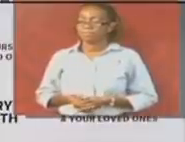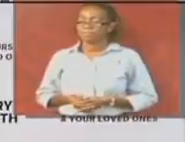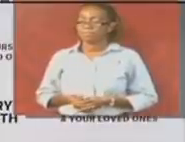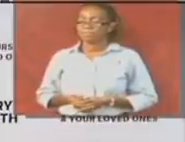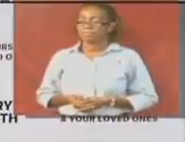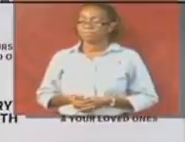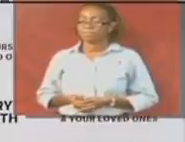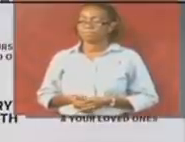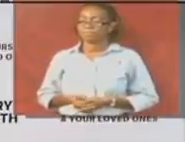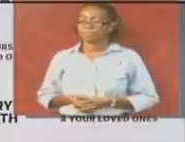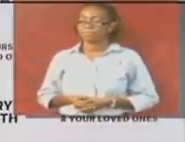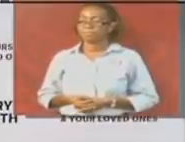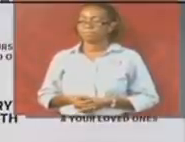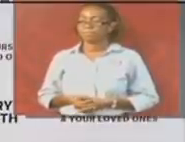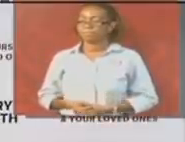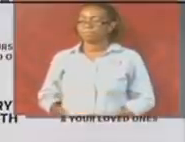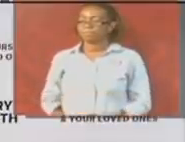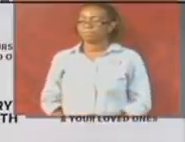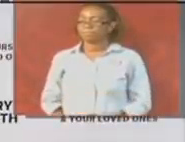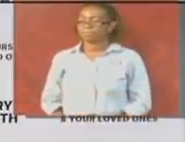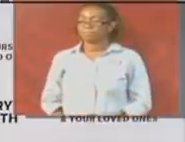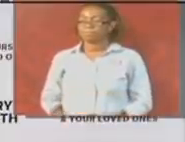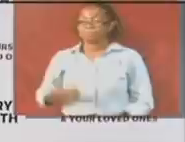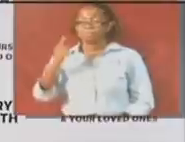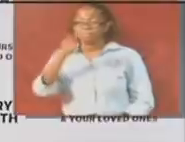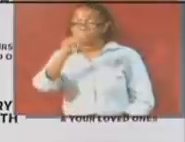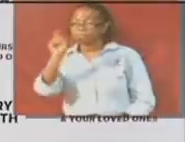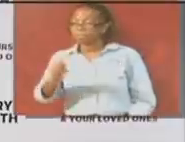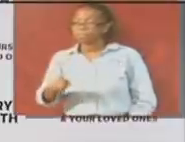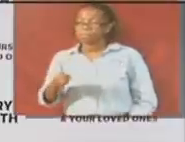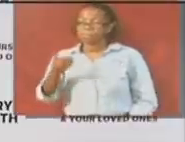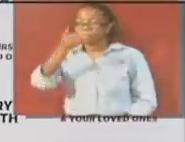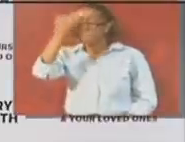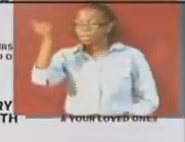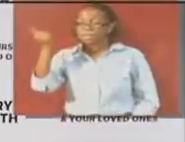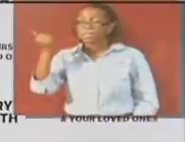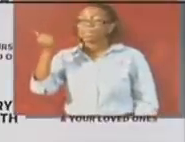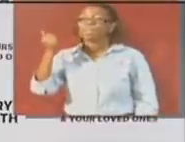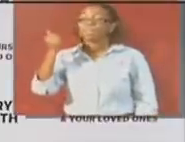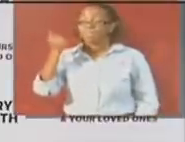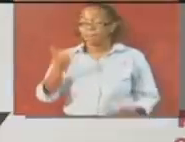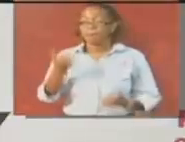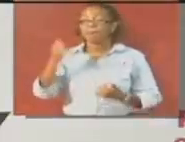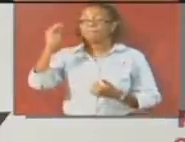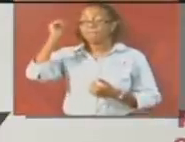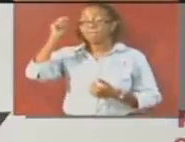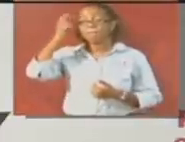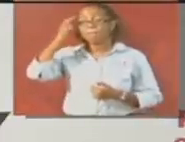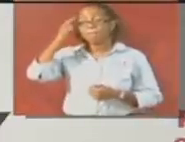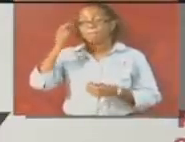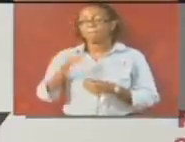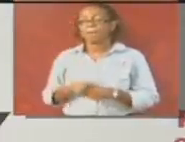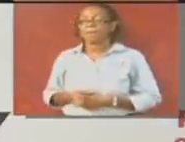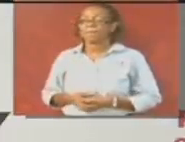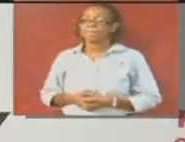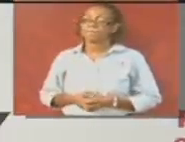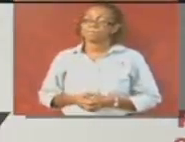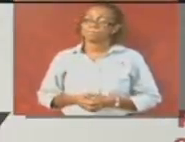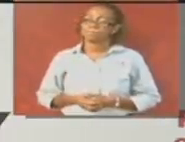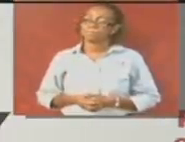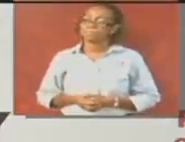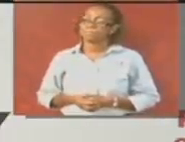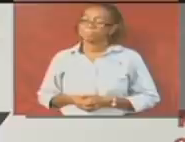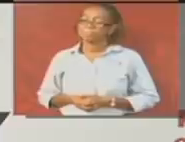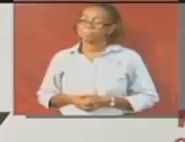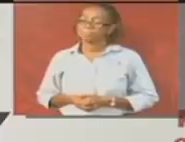just remind me. Public compliance. The public compliance, right. The reason that I had a problem is that we won't have any